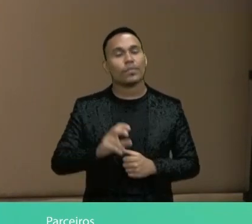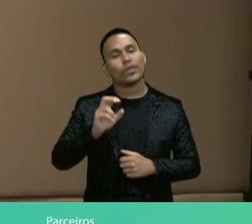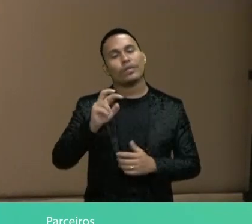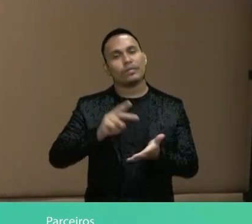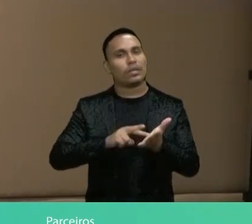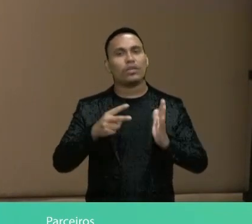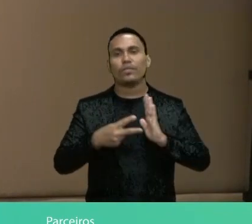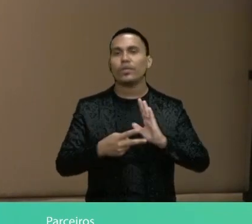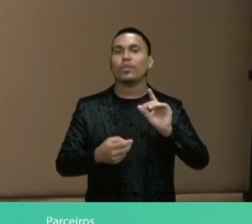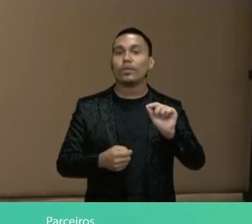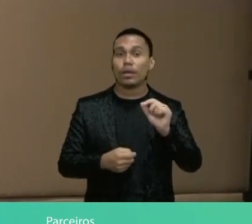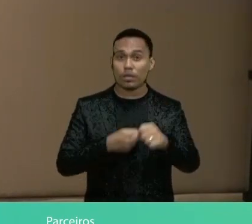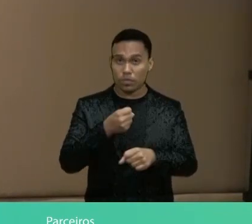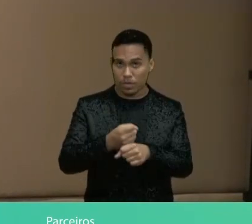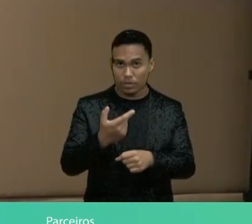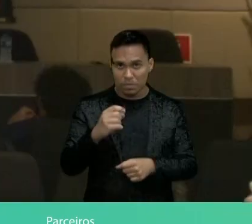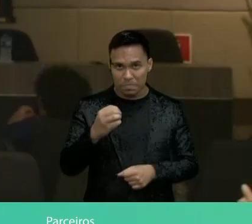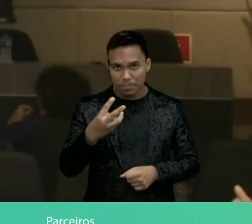seja, 2030?